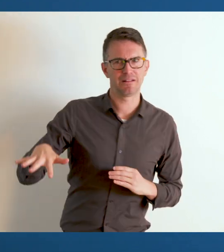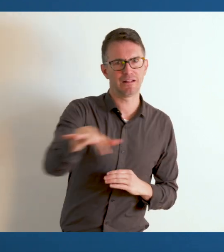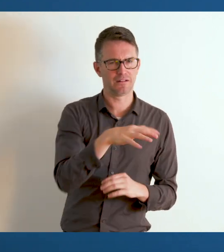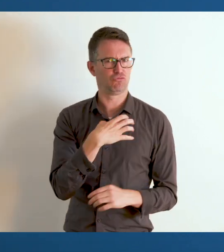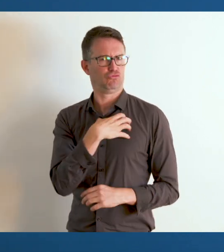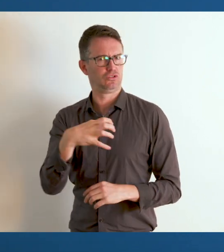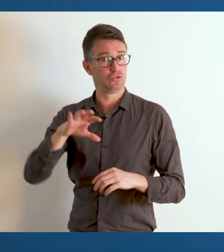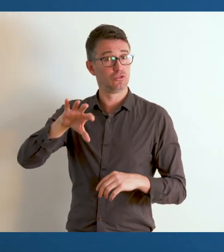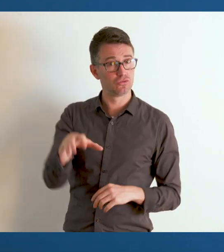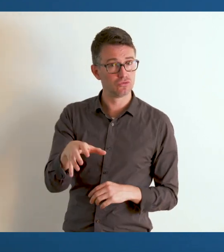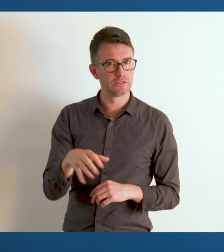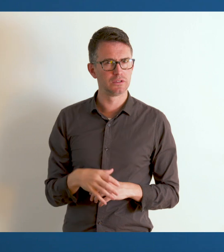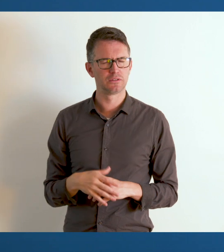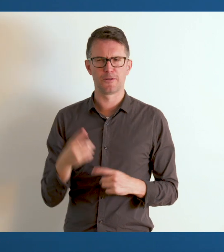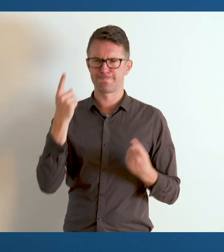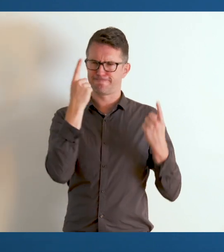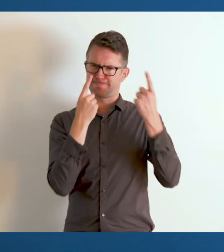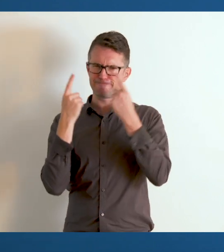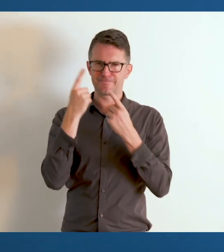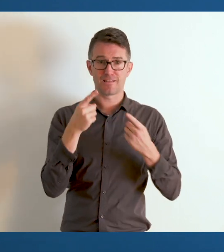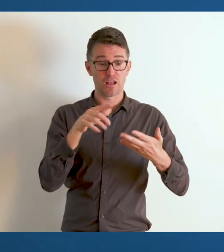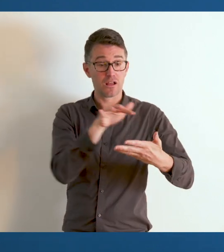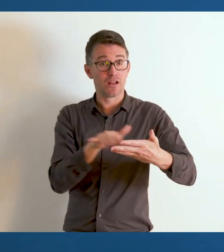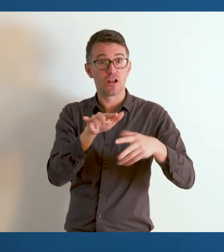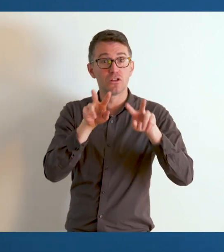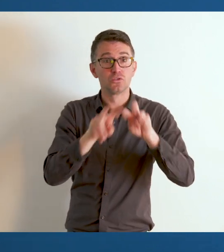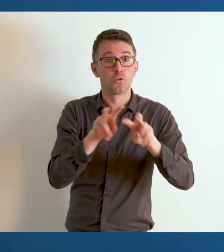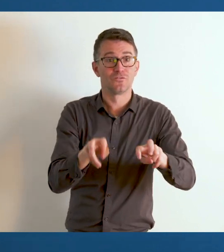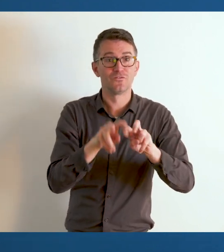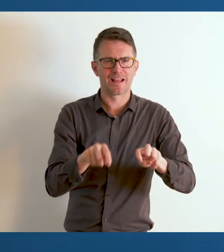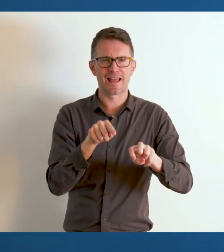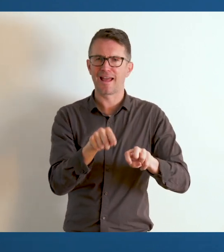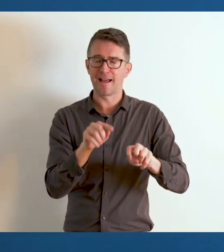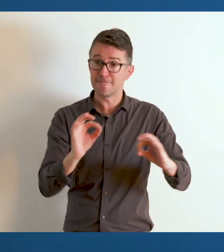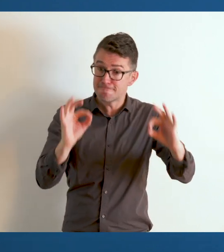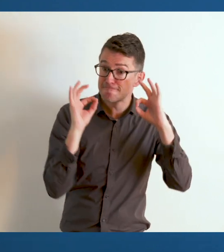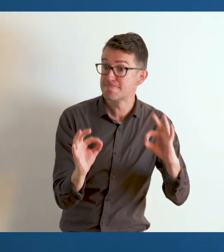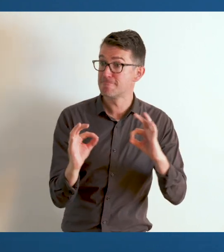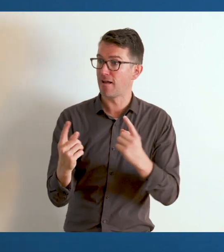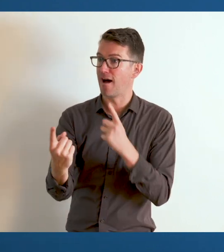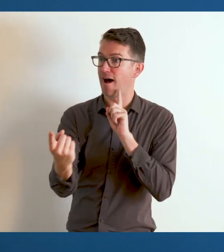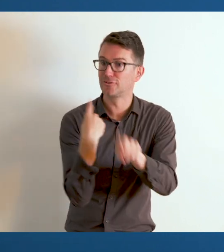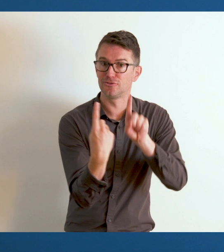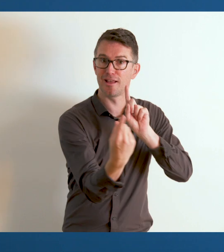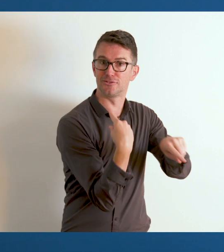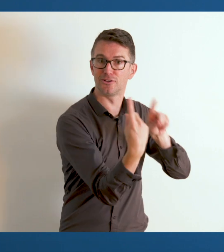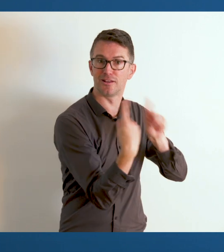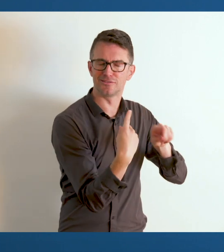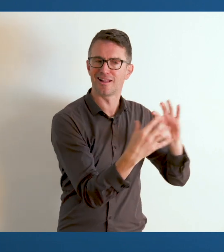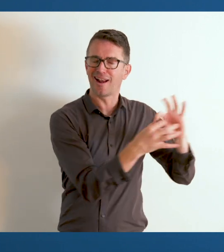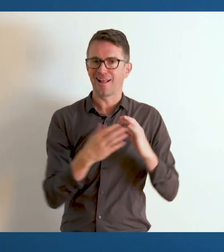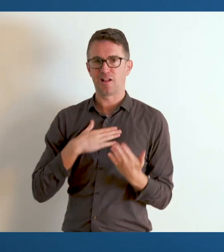results we get from surveys are a reflection of the kinds of questions we ask, and that's important to